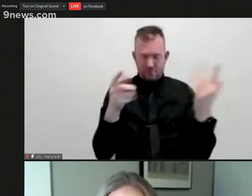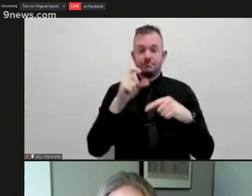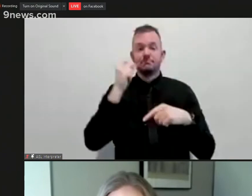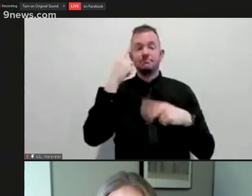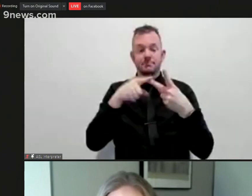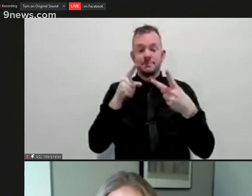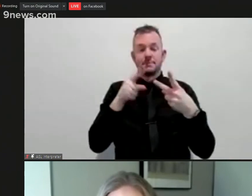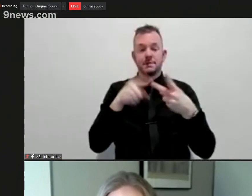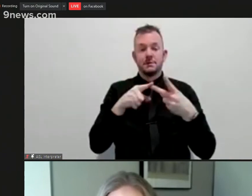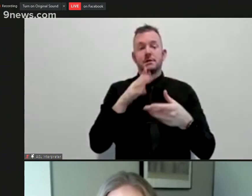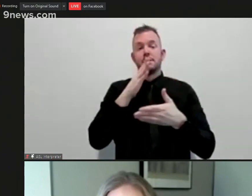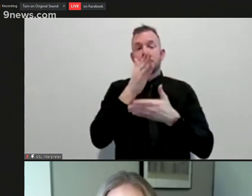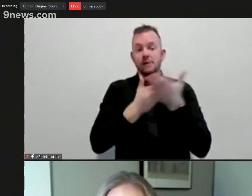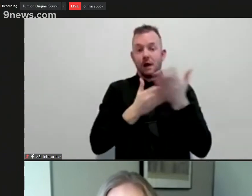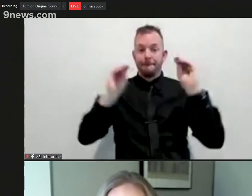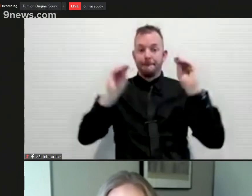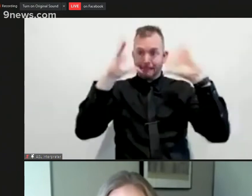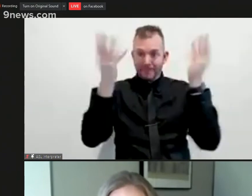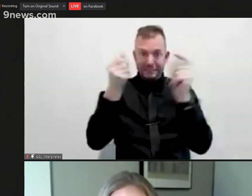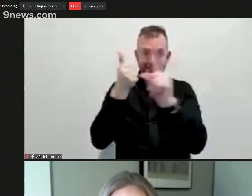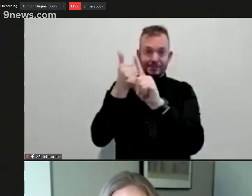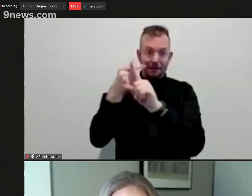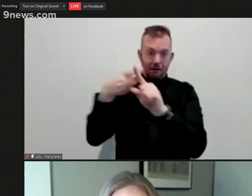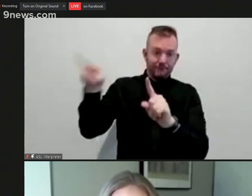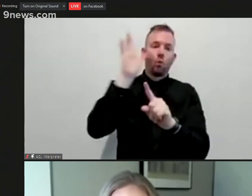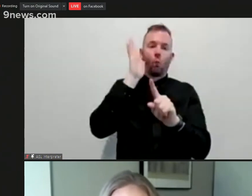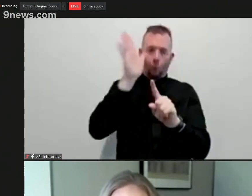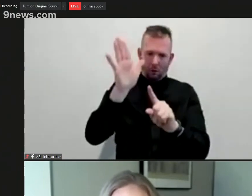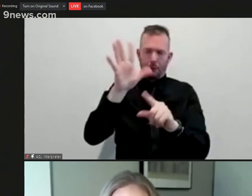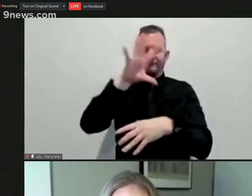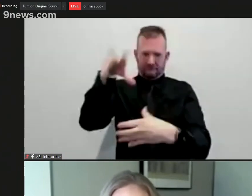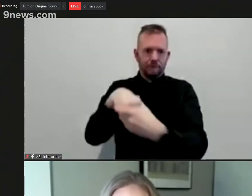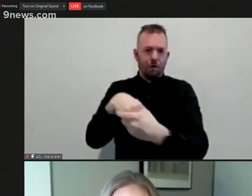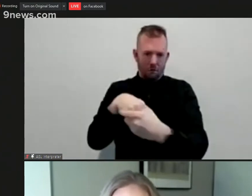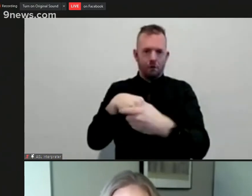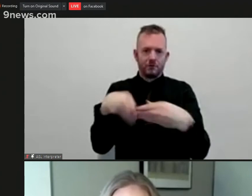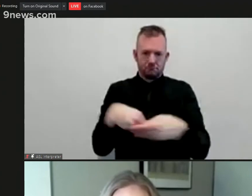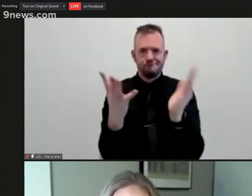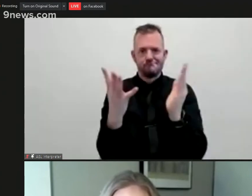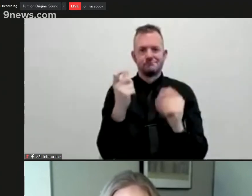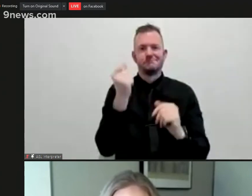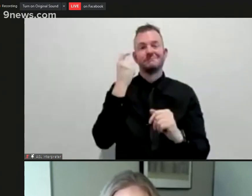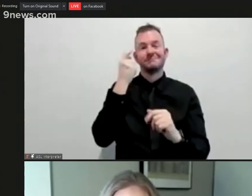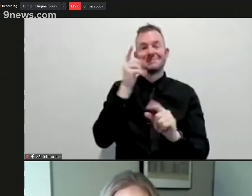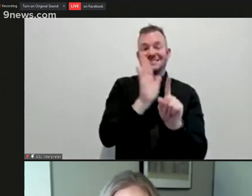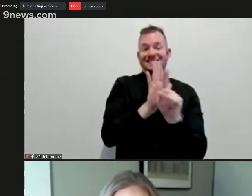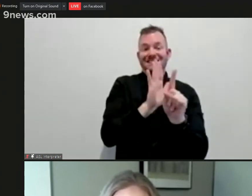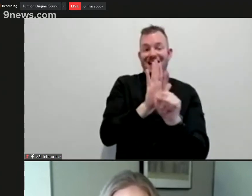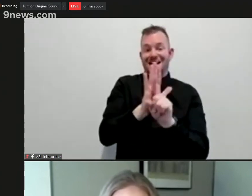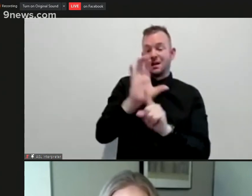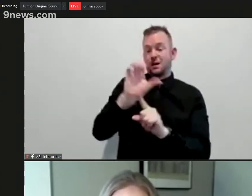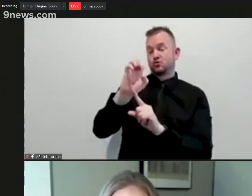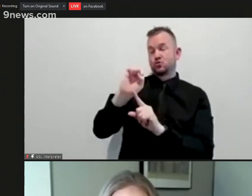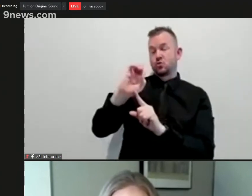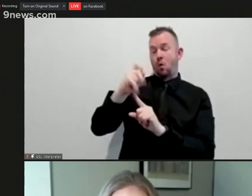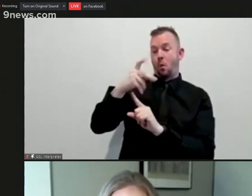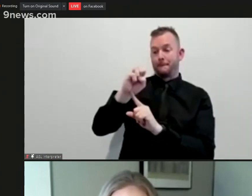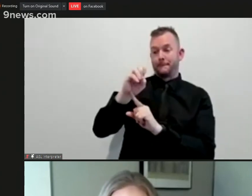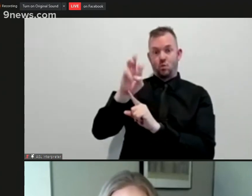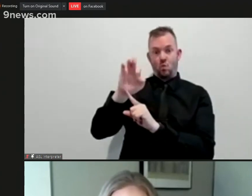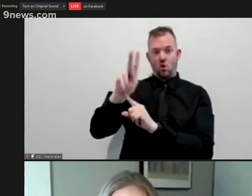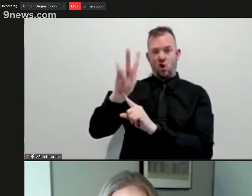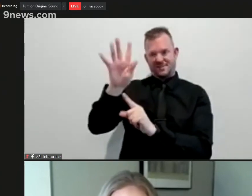will also be involved with that. The scope of work is being developed along with the contracting done on that. It'll be a competitive bid,